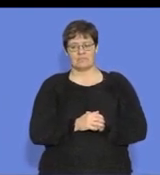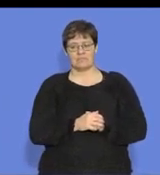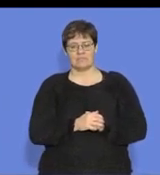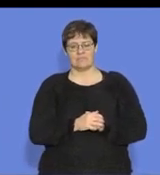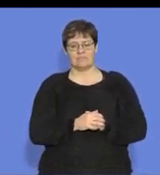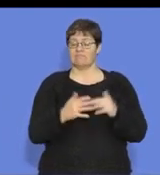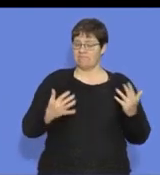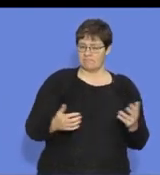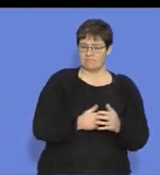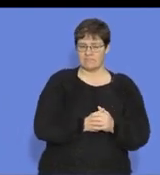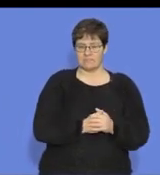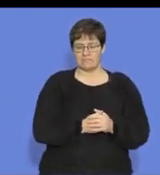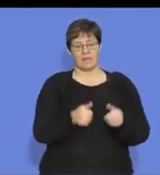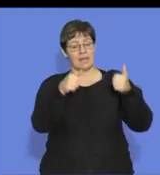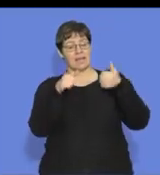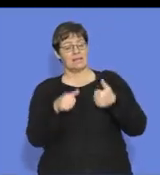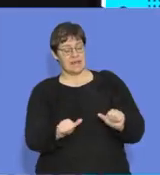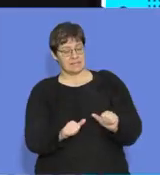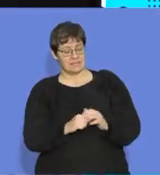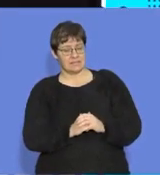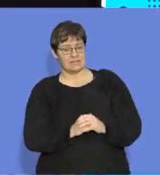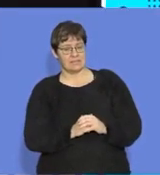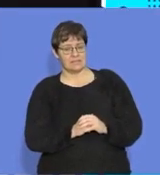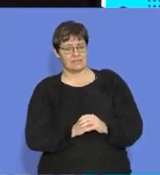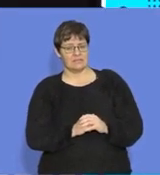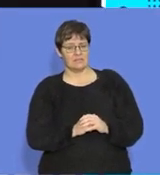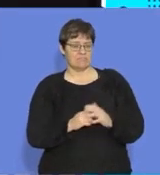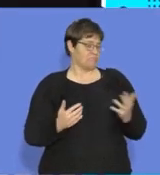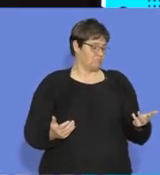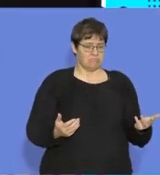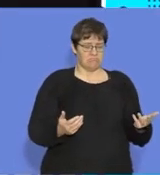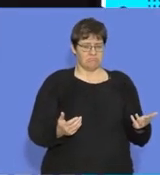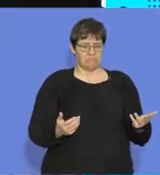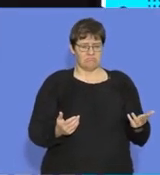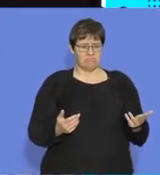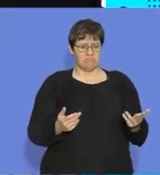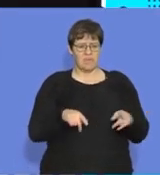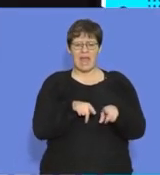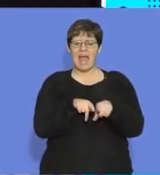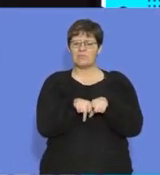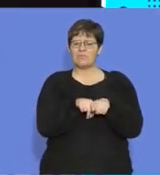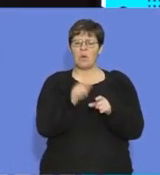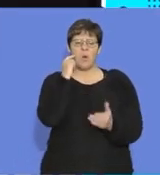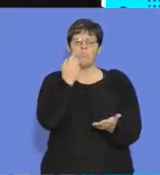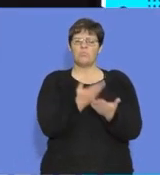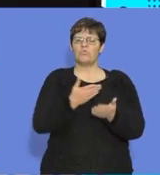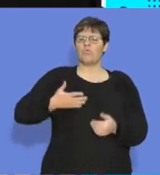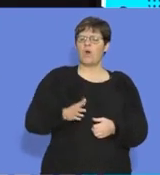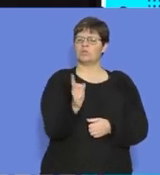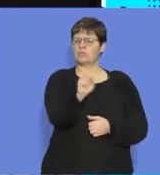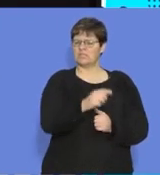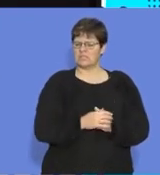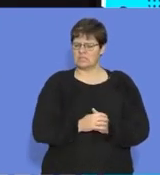Then, next thing we're looking at is, well, what is this experiment trying to prove? What is